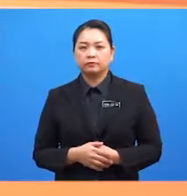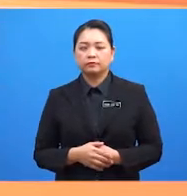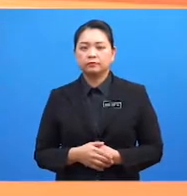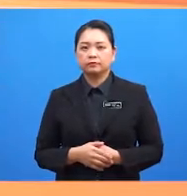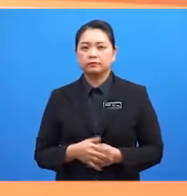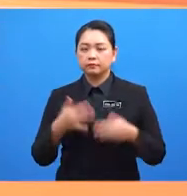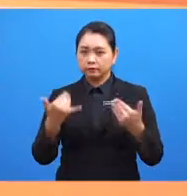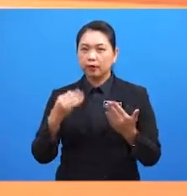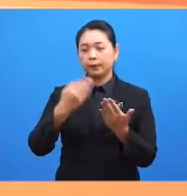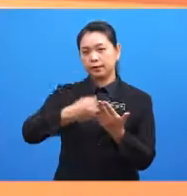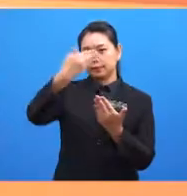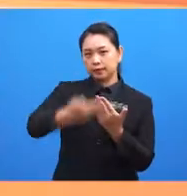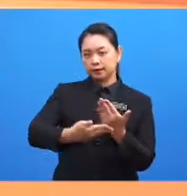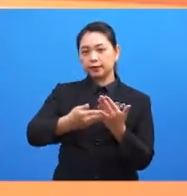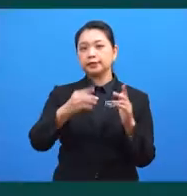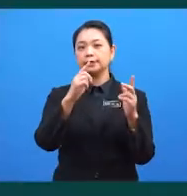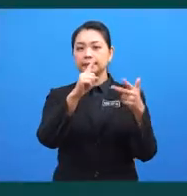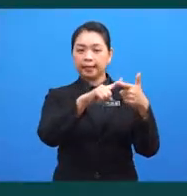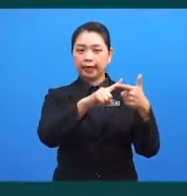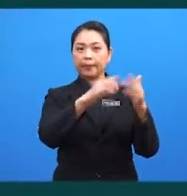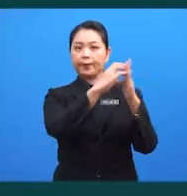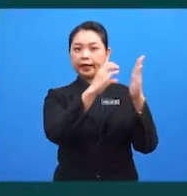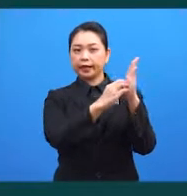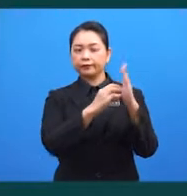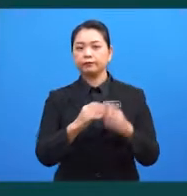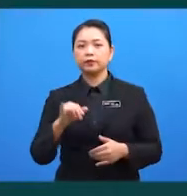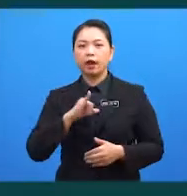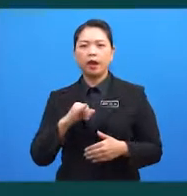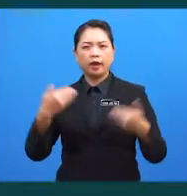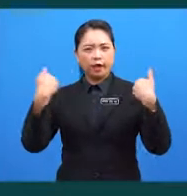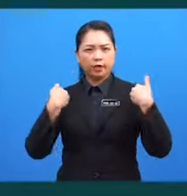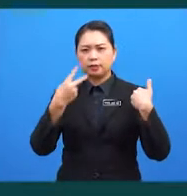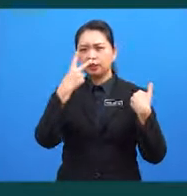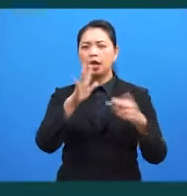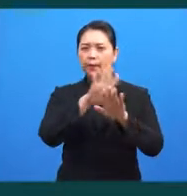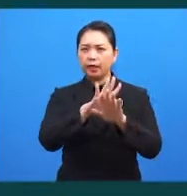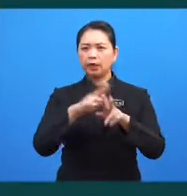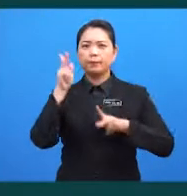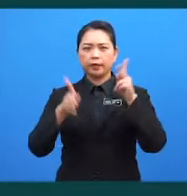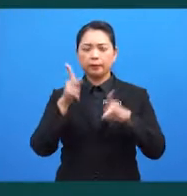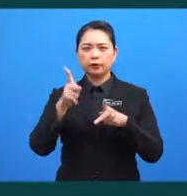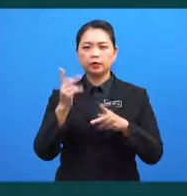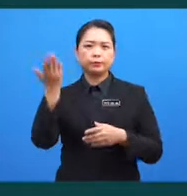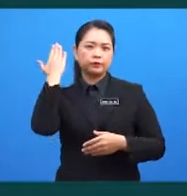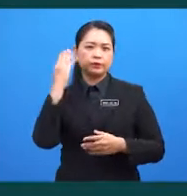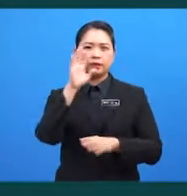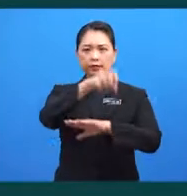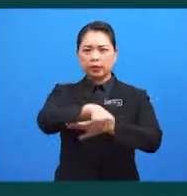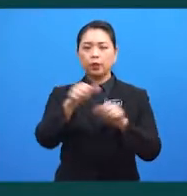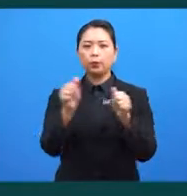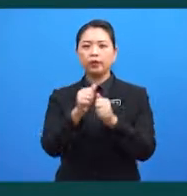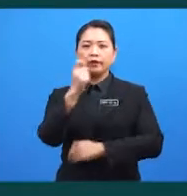Moving on to the second paragraph. I had seen many people the previous night with